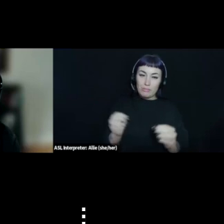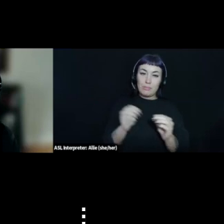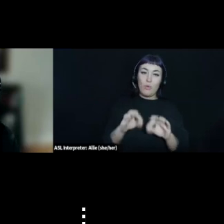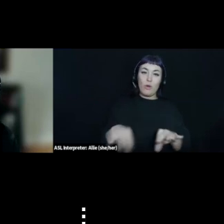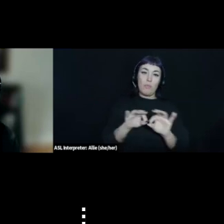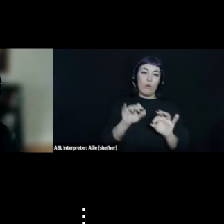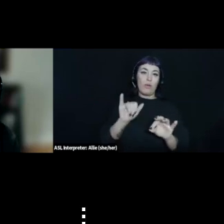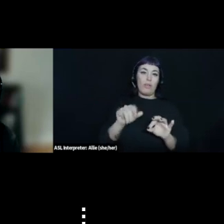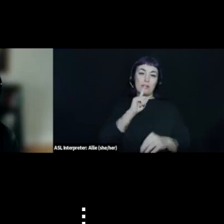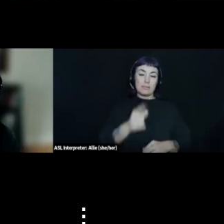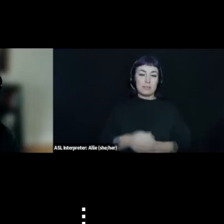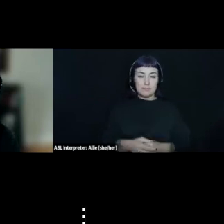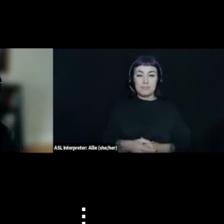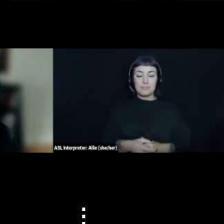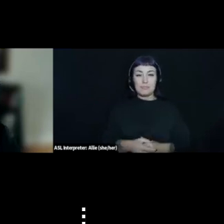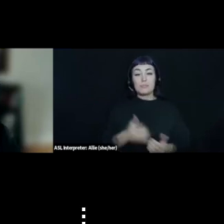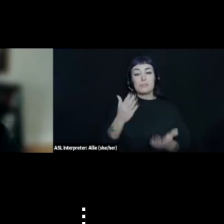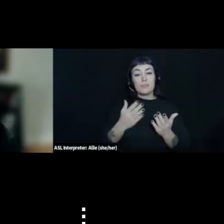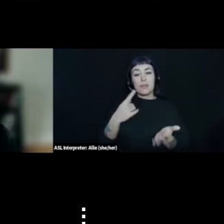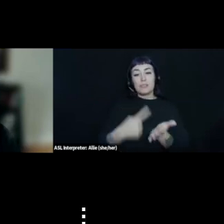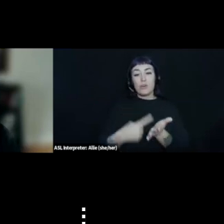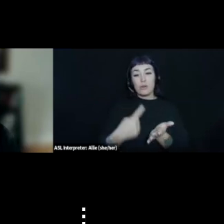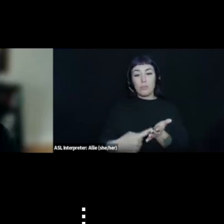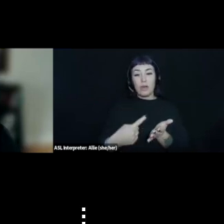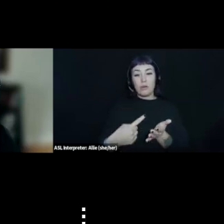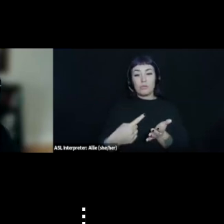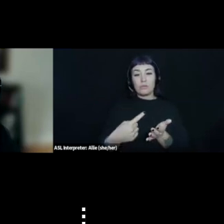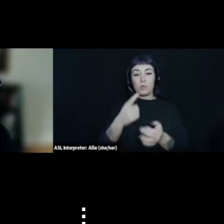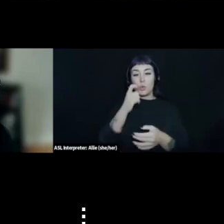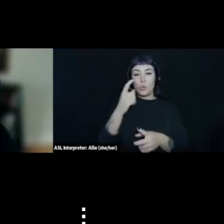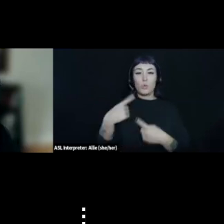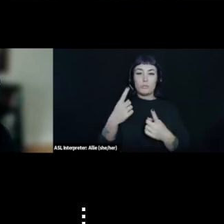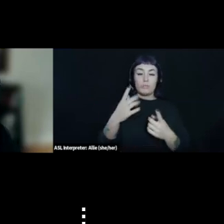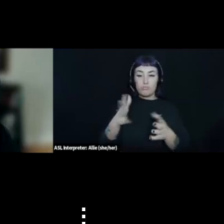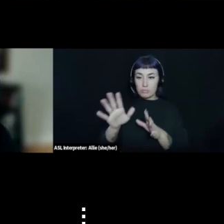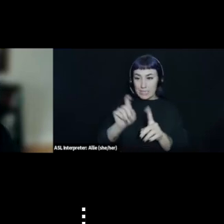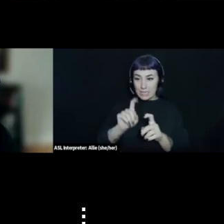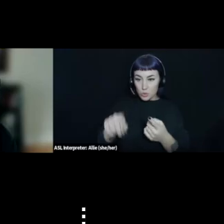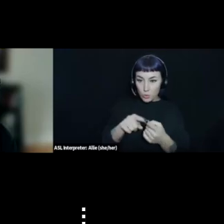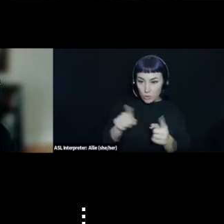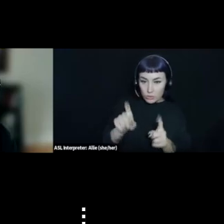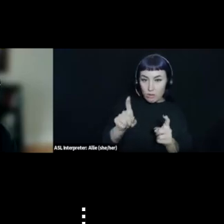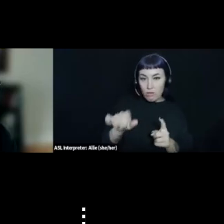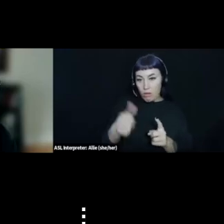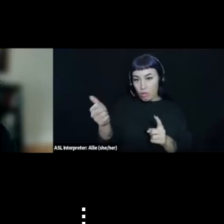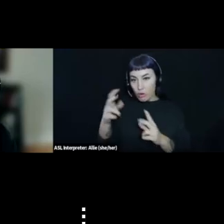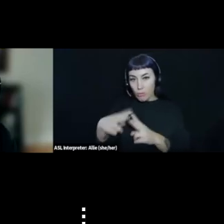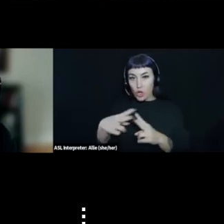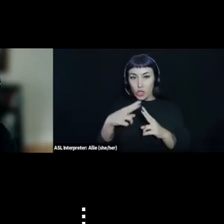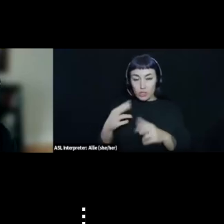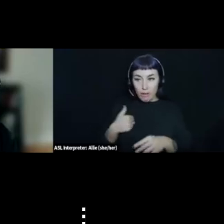it gets. We might want to talk about who's been tested, when, whether they have other